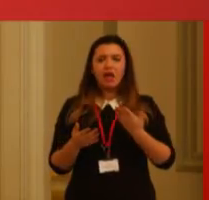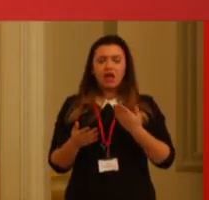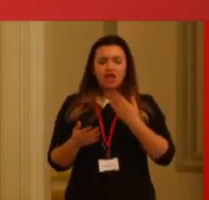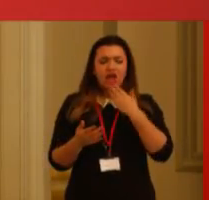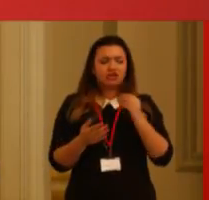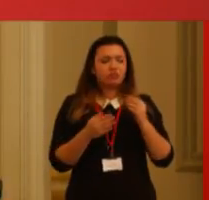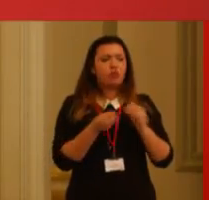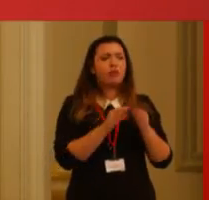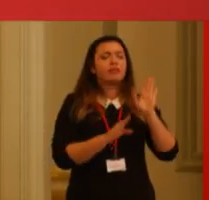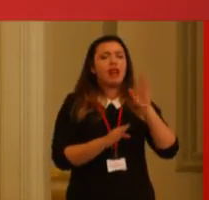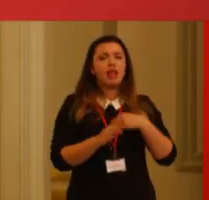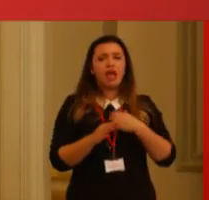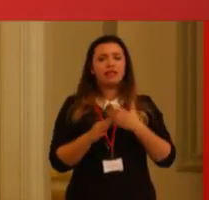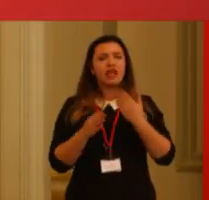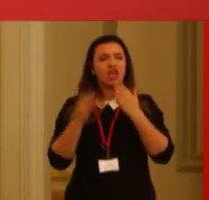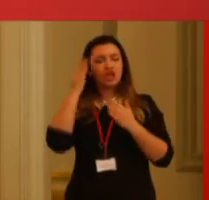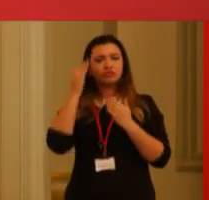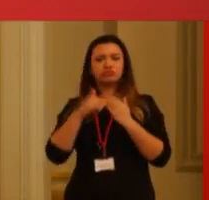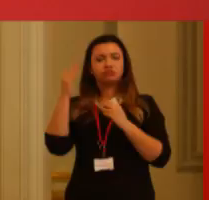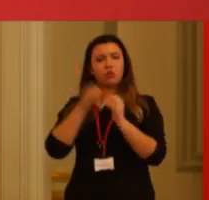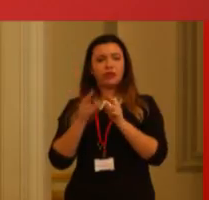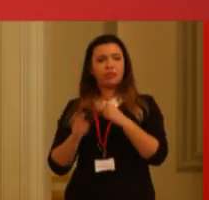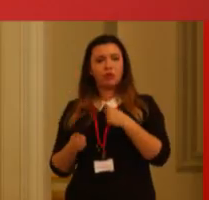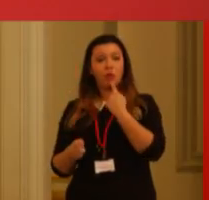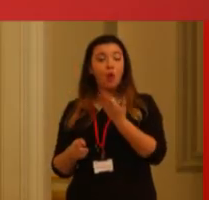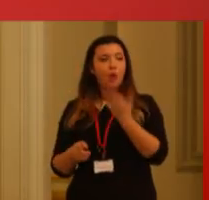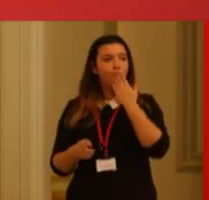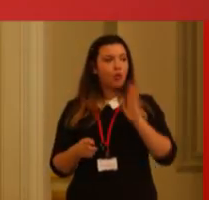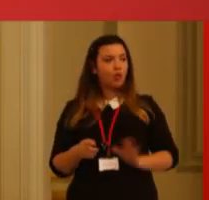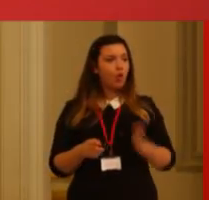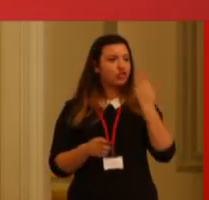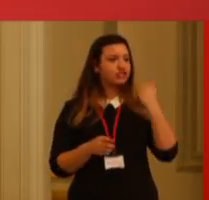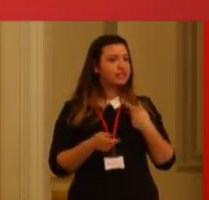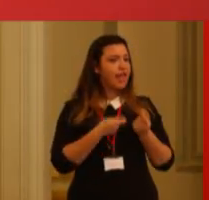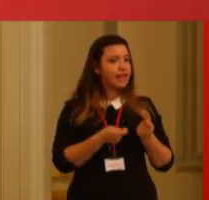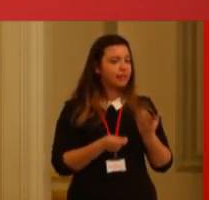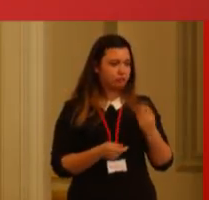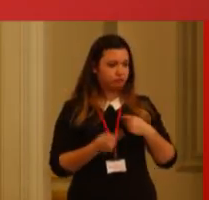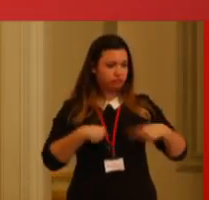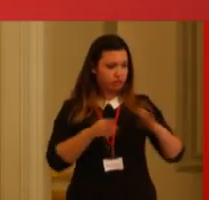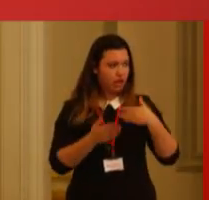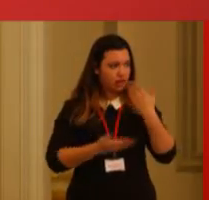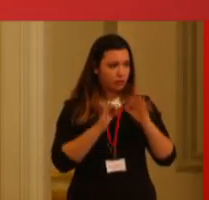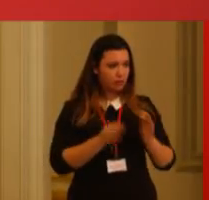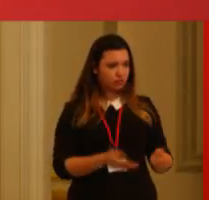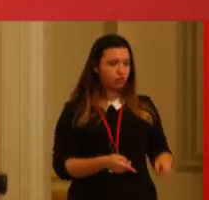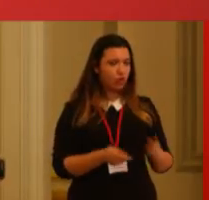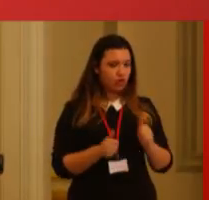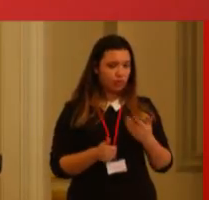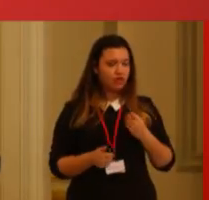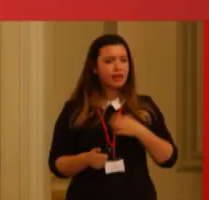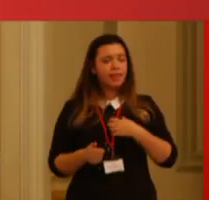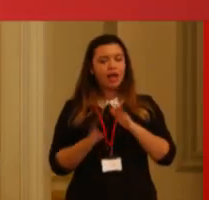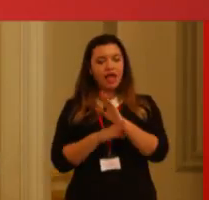like preschool education is not just a problem for adults. Preschool education matters just as much